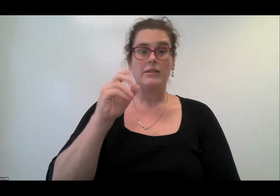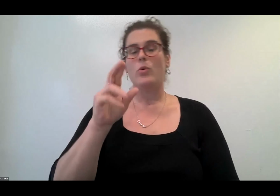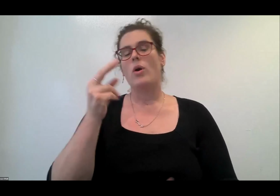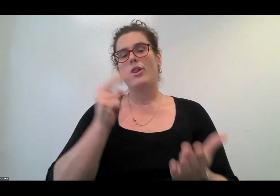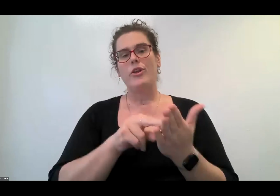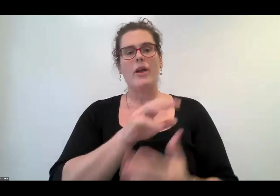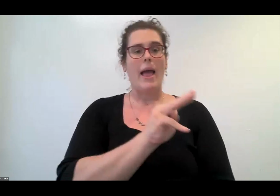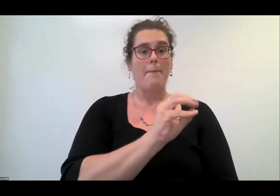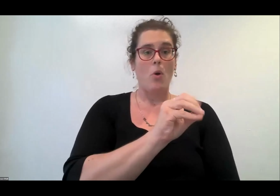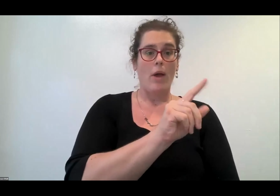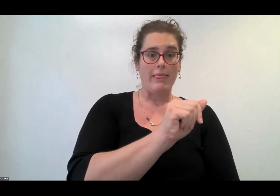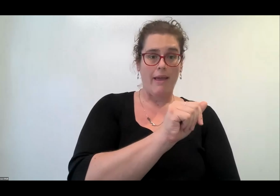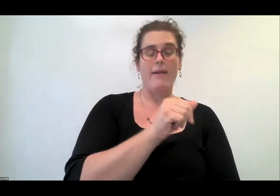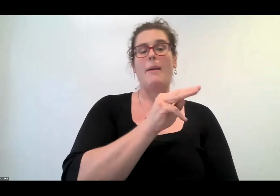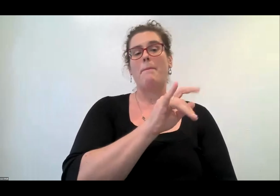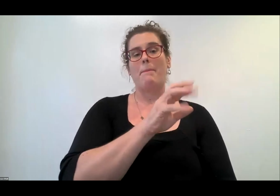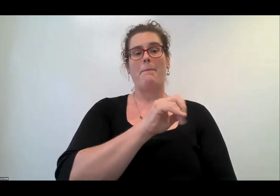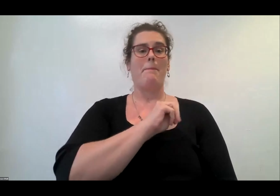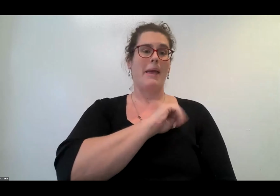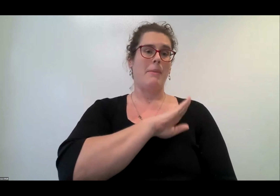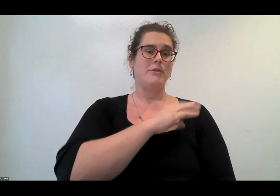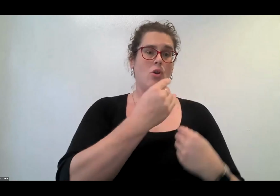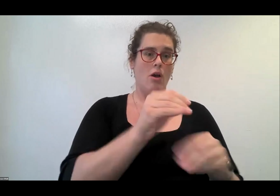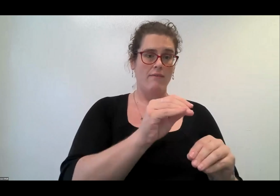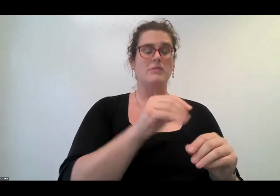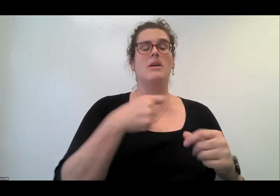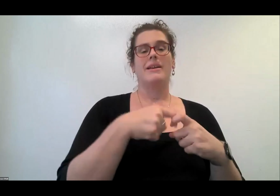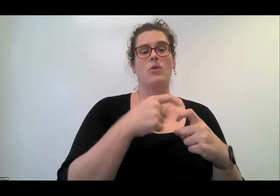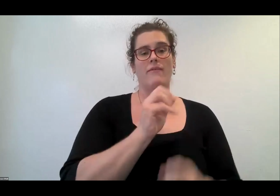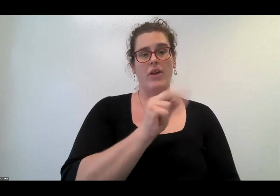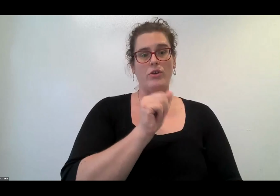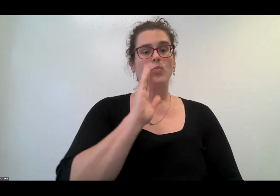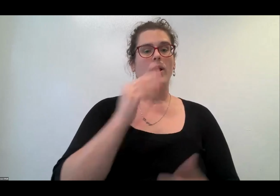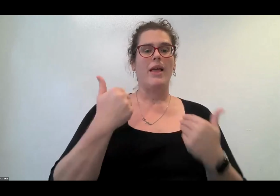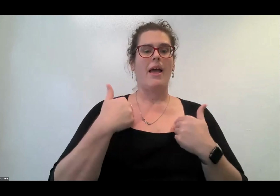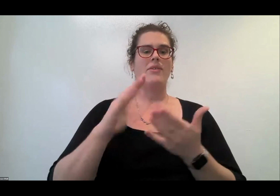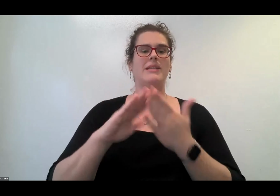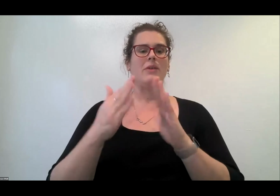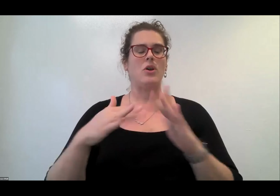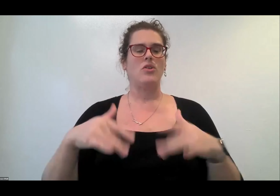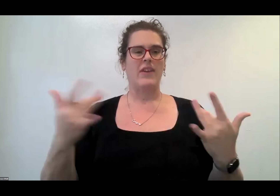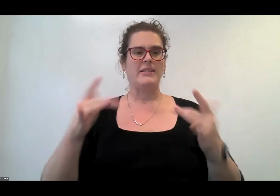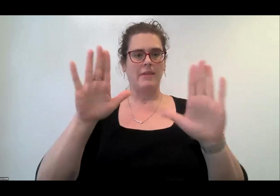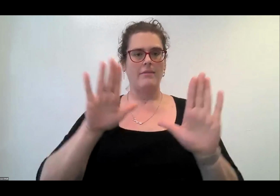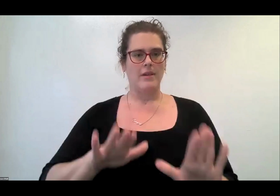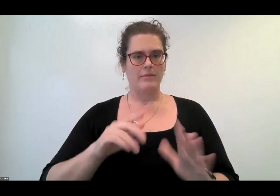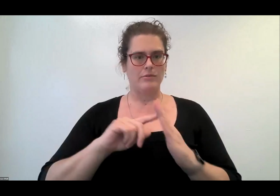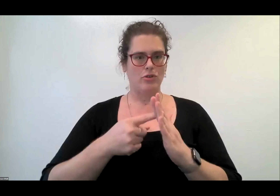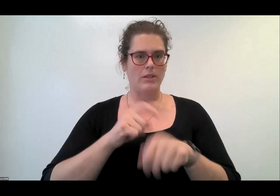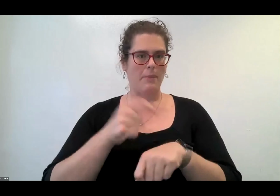Latino Affairs, there will be an event downtown Sunday, starting at 11 a.m.